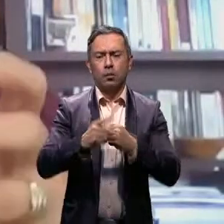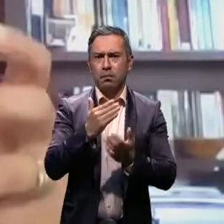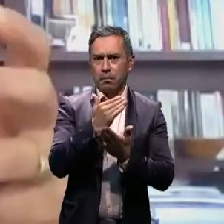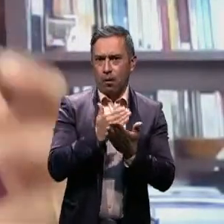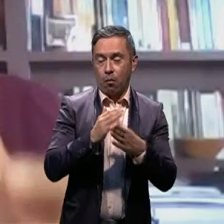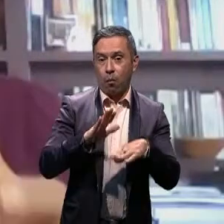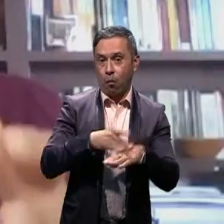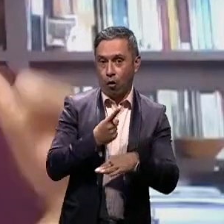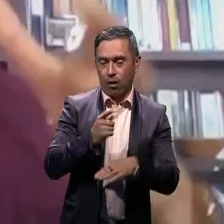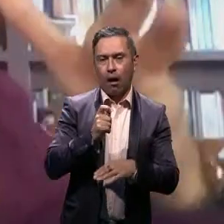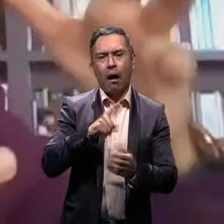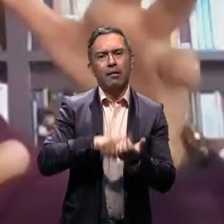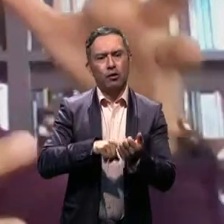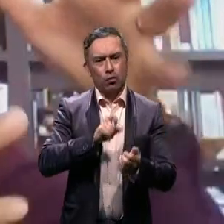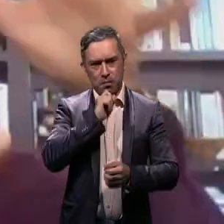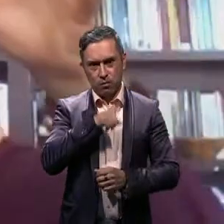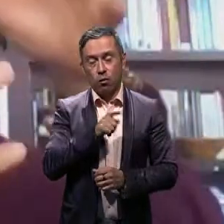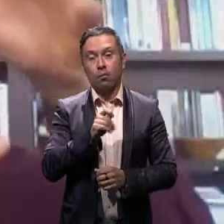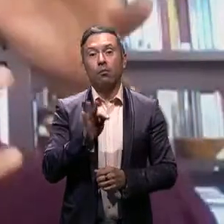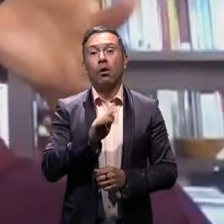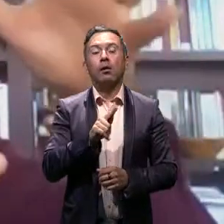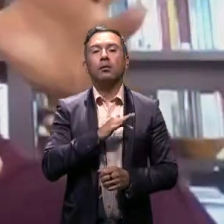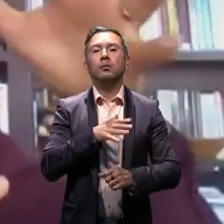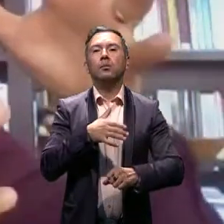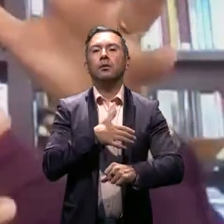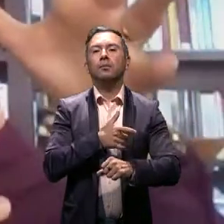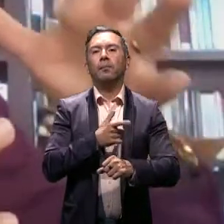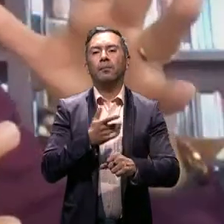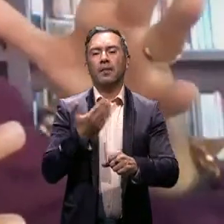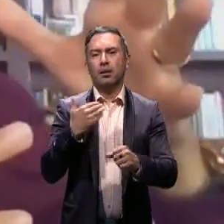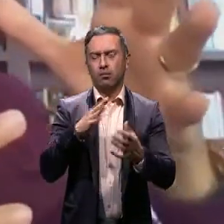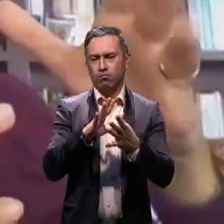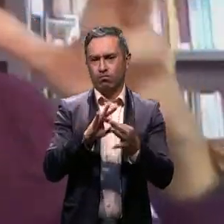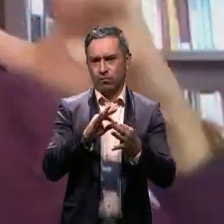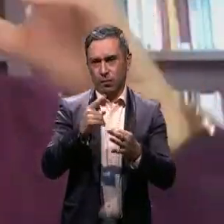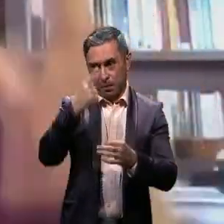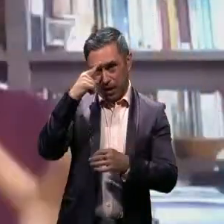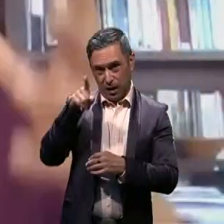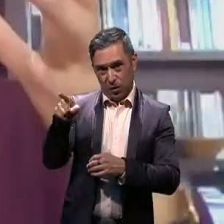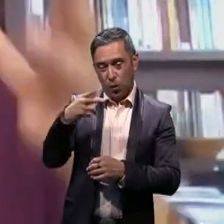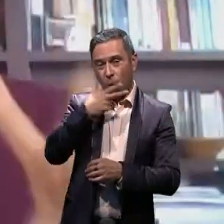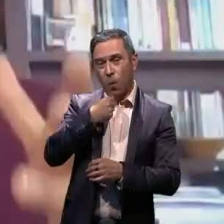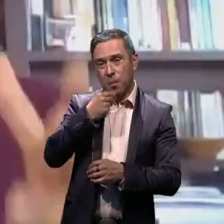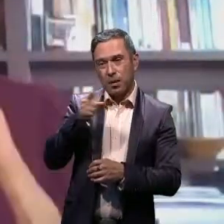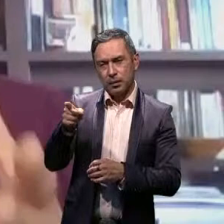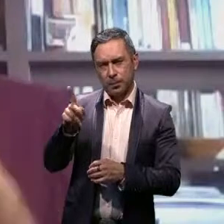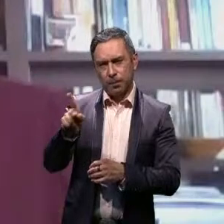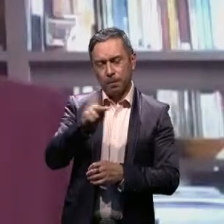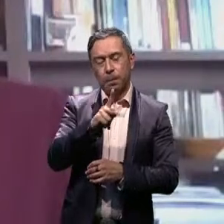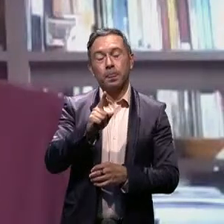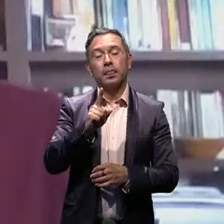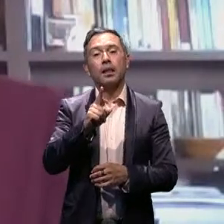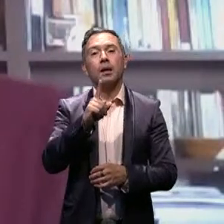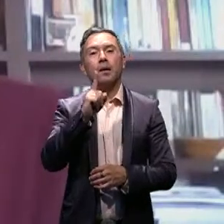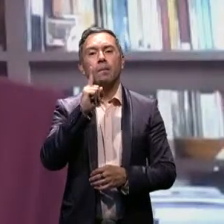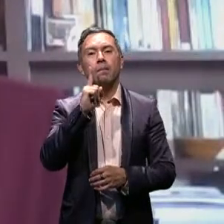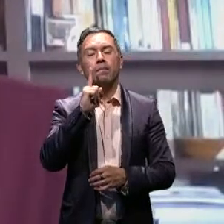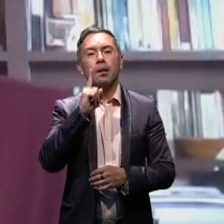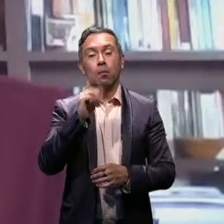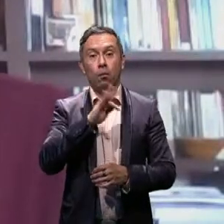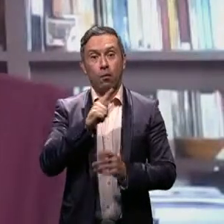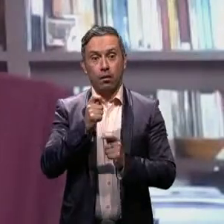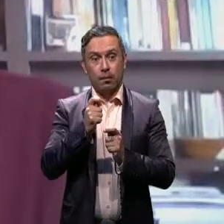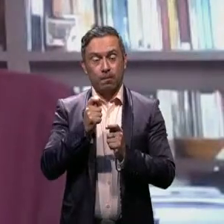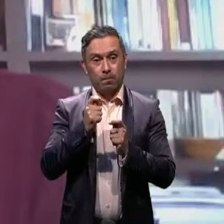risk, because power was conceived for men. And now we have to